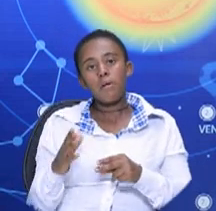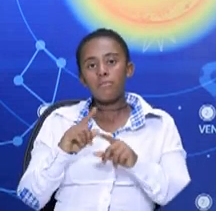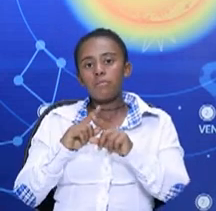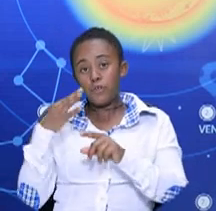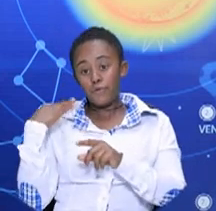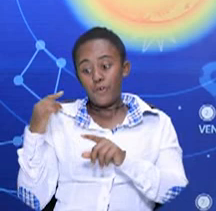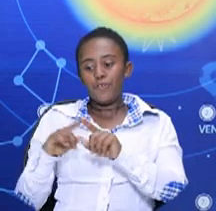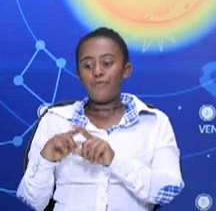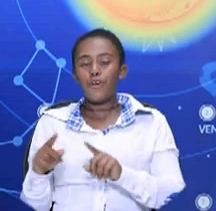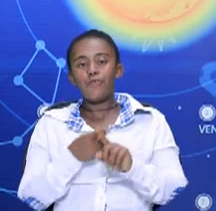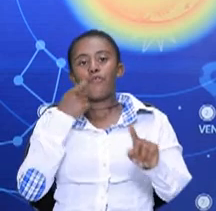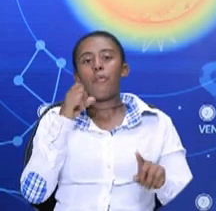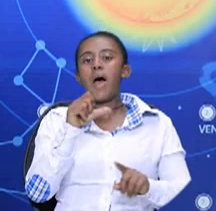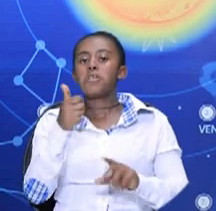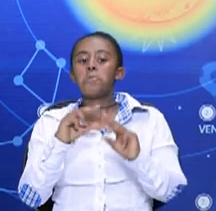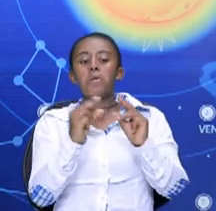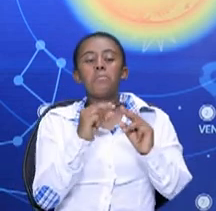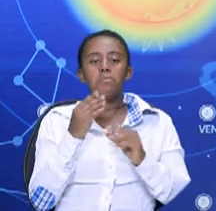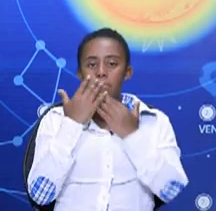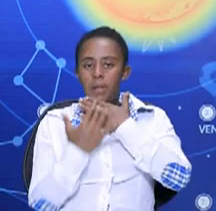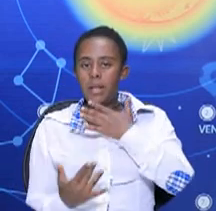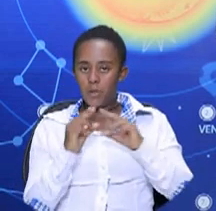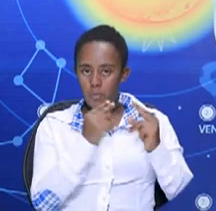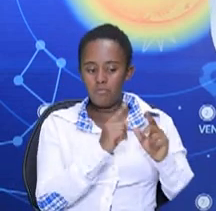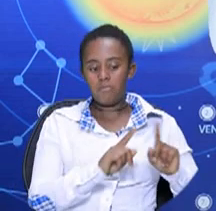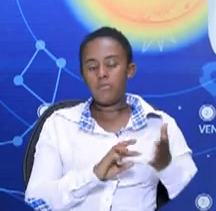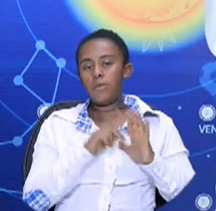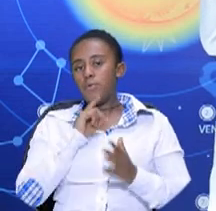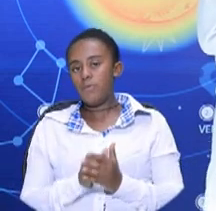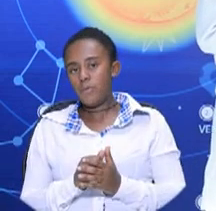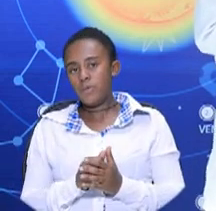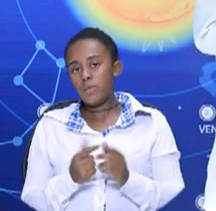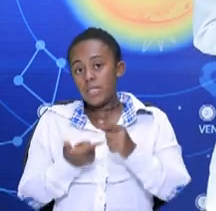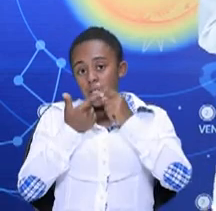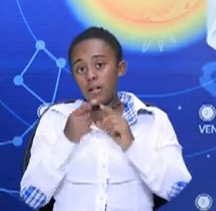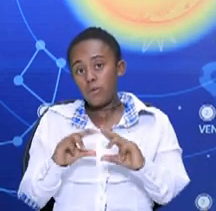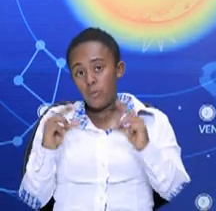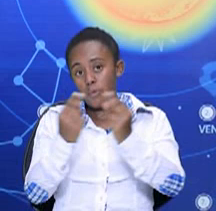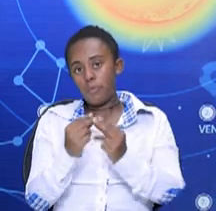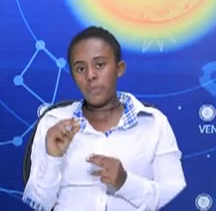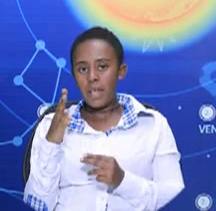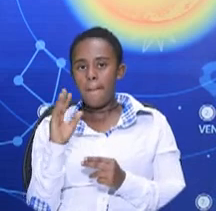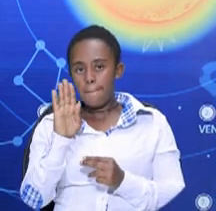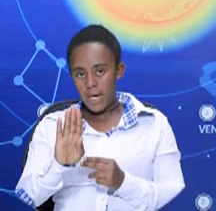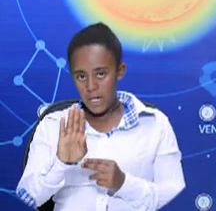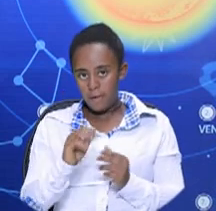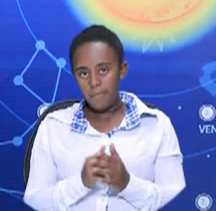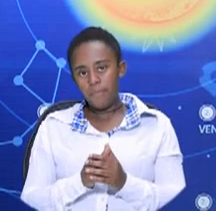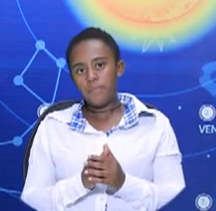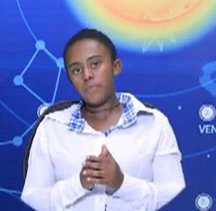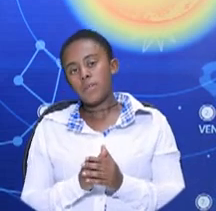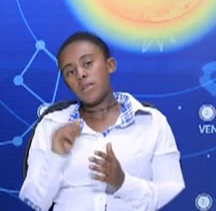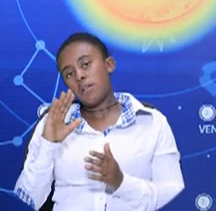from other blood group individuals. And the second group is type B, like that of type